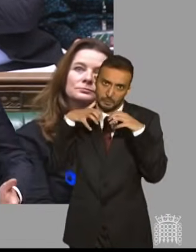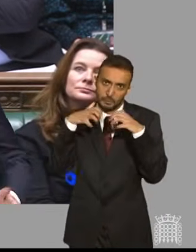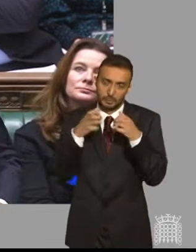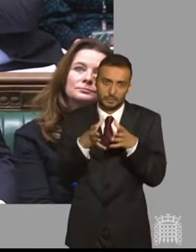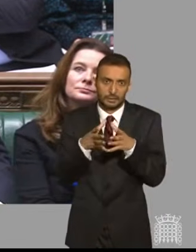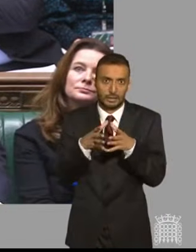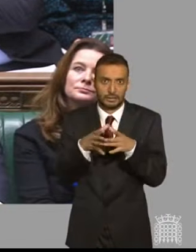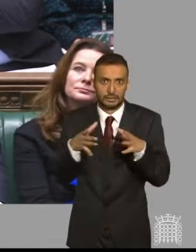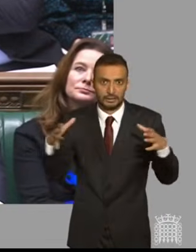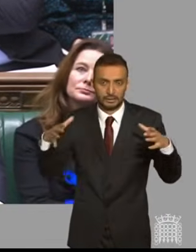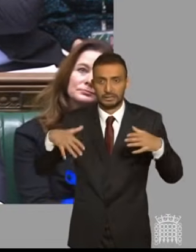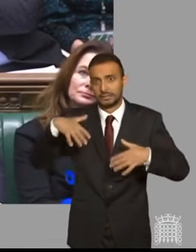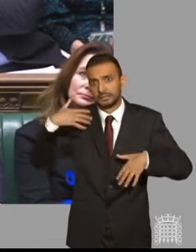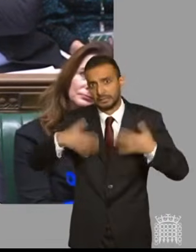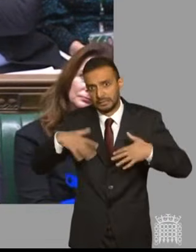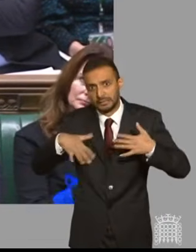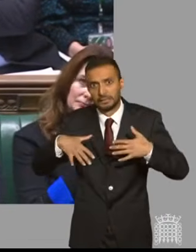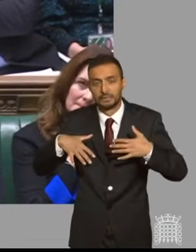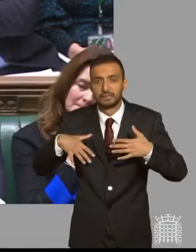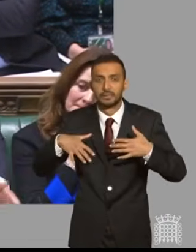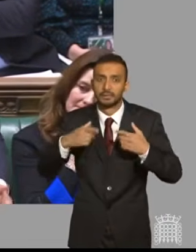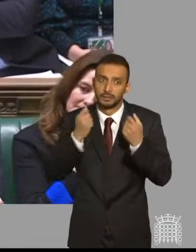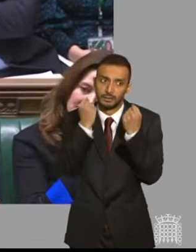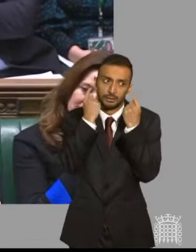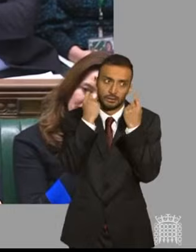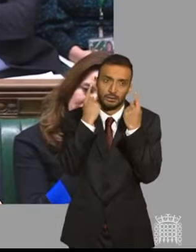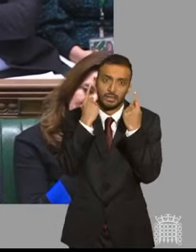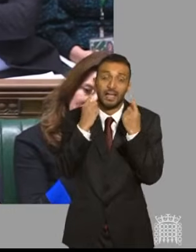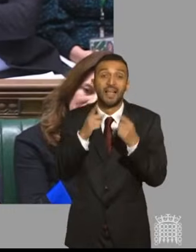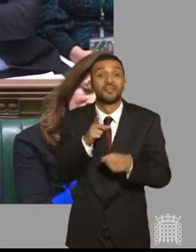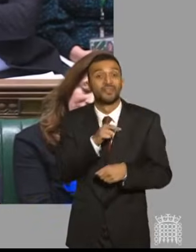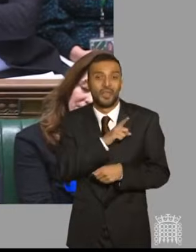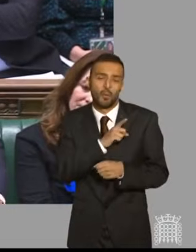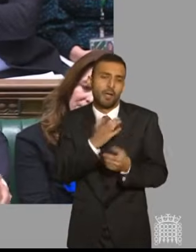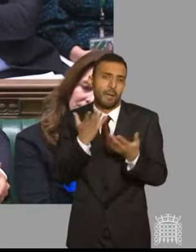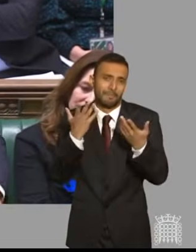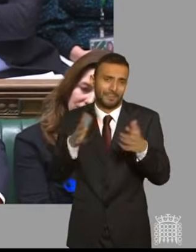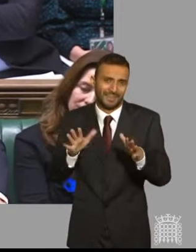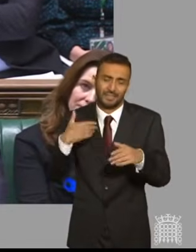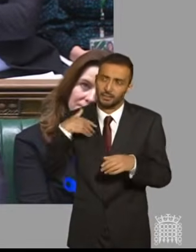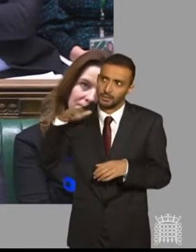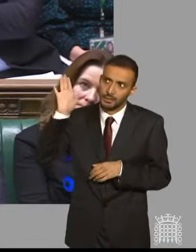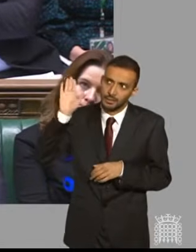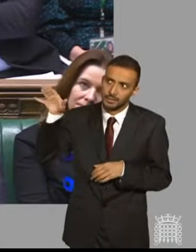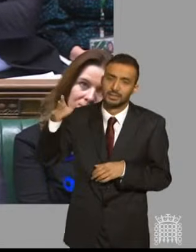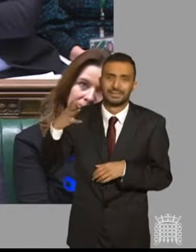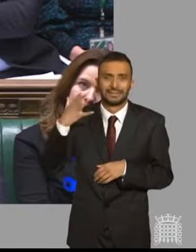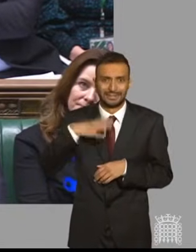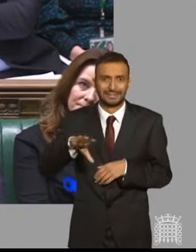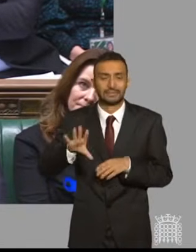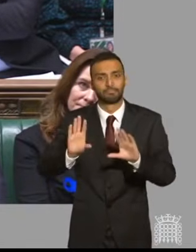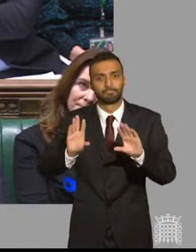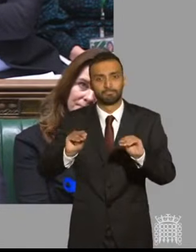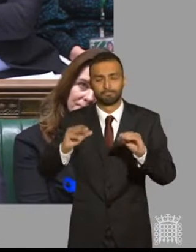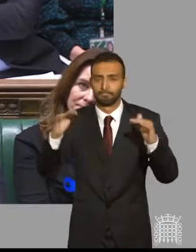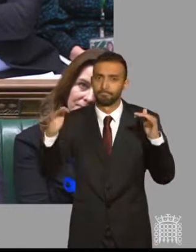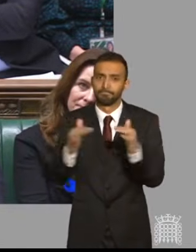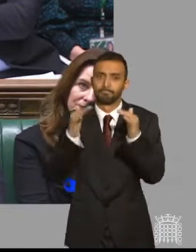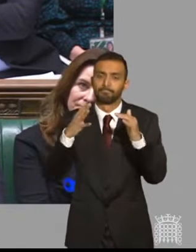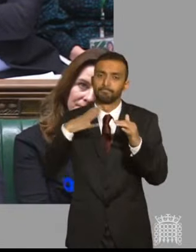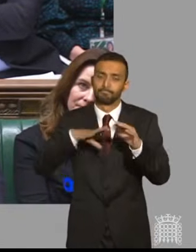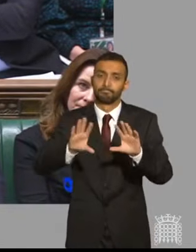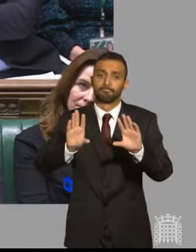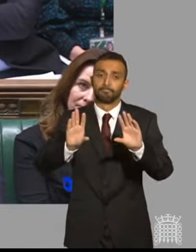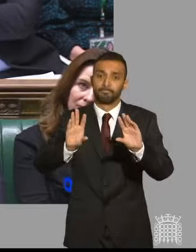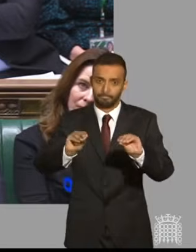for an immediate humanitarian pause, which would allow for the safe release of hostages and more aid going into Gaza so that we create